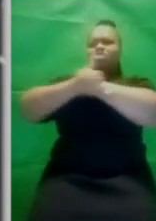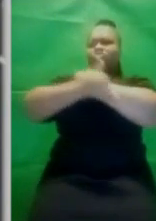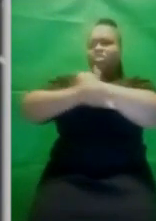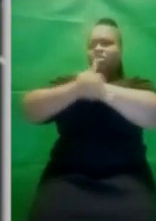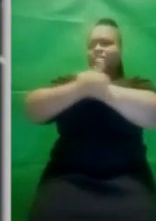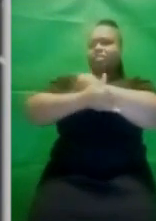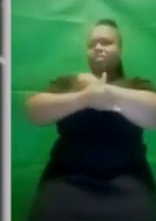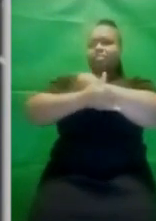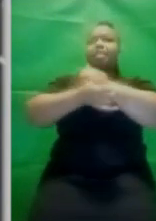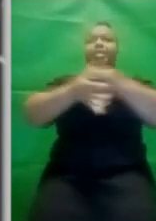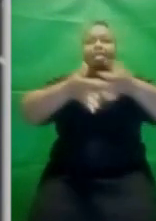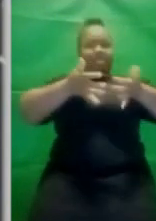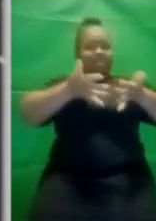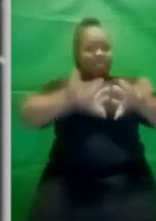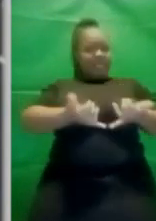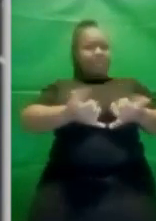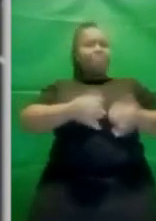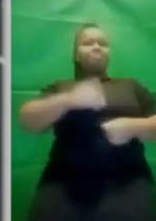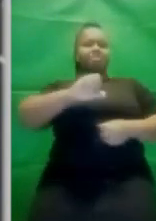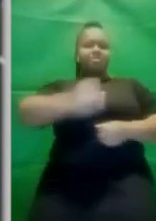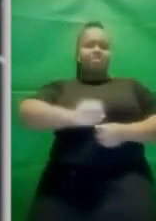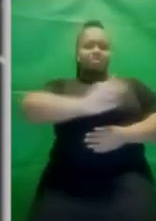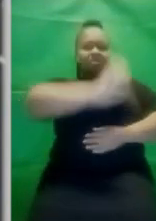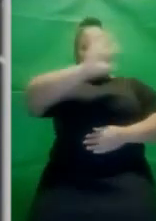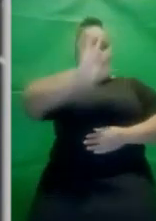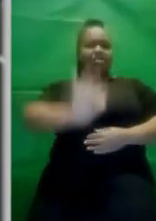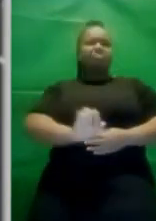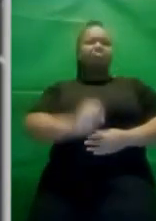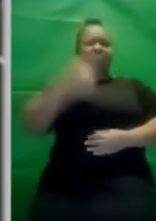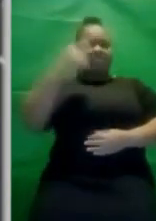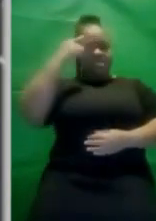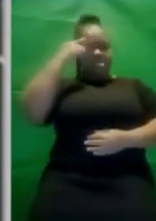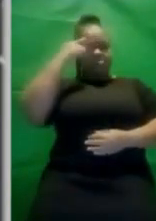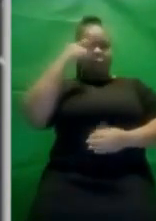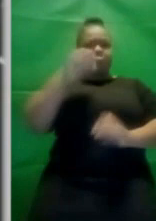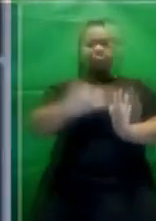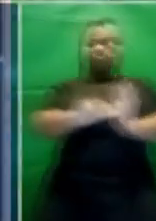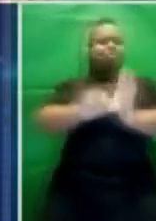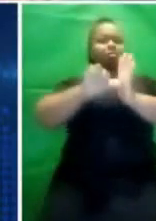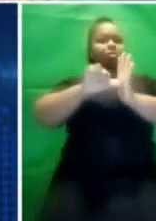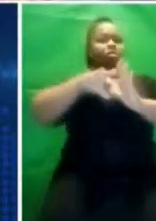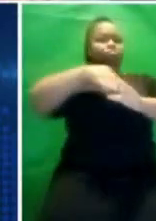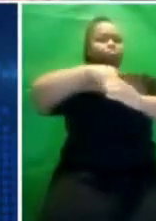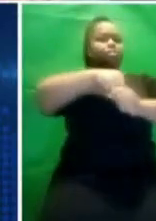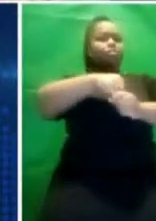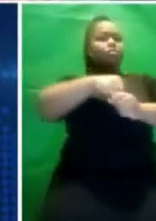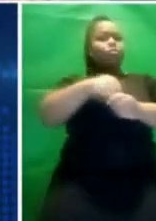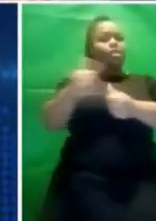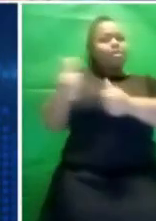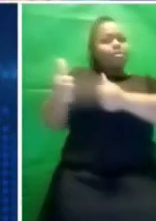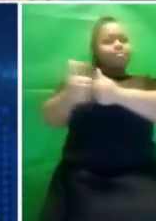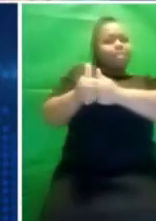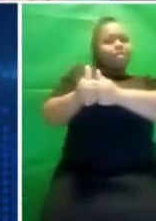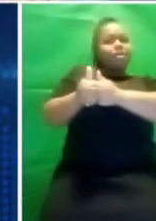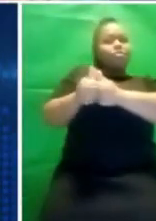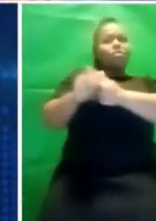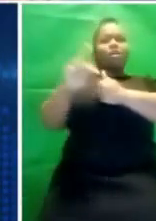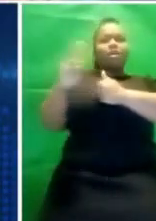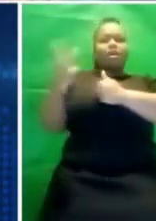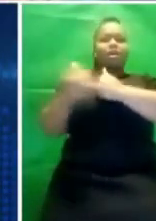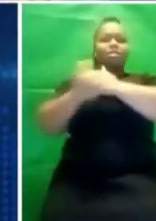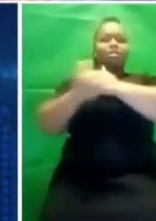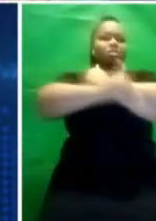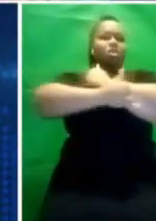Africa, I think, are going to play a significant role. We have got partnerships also with some other countries on a